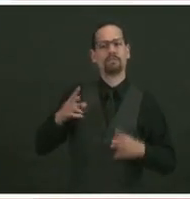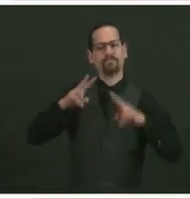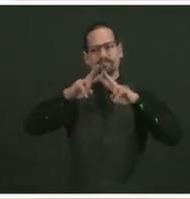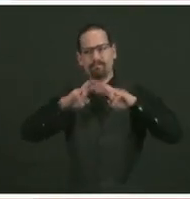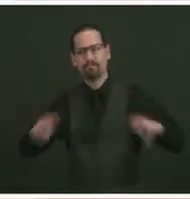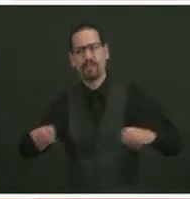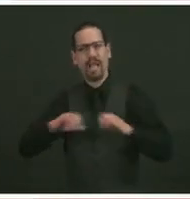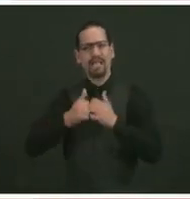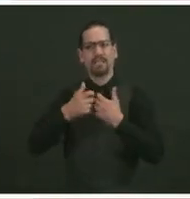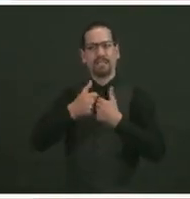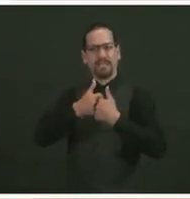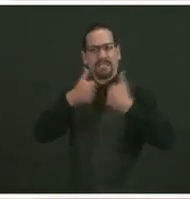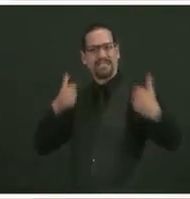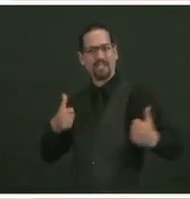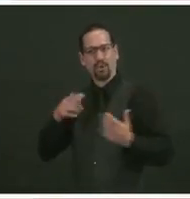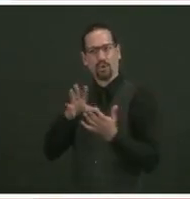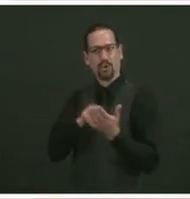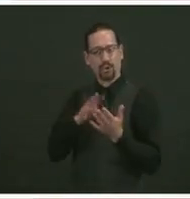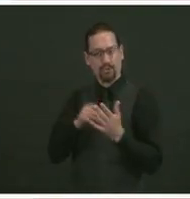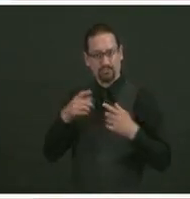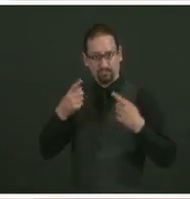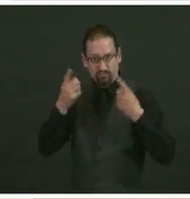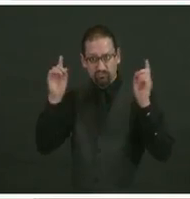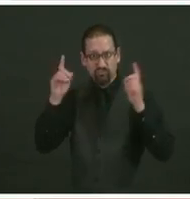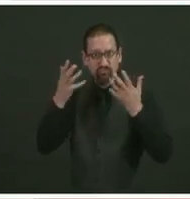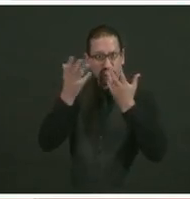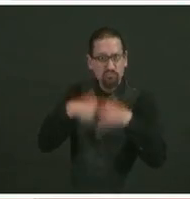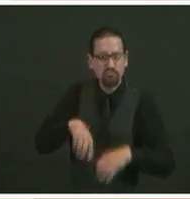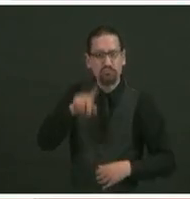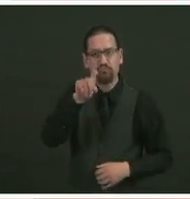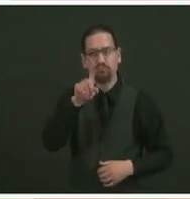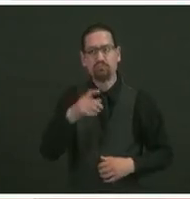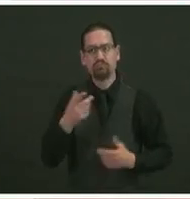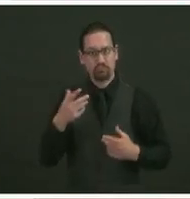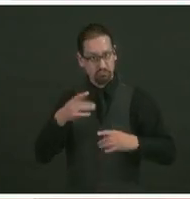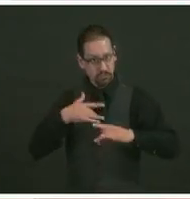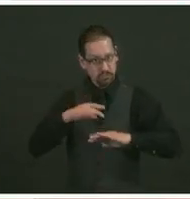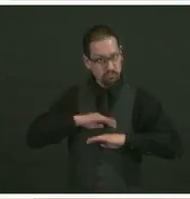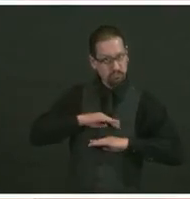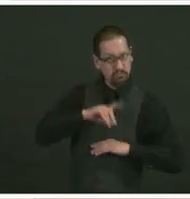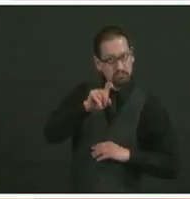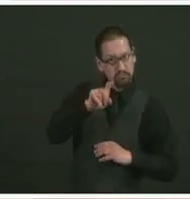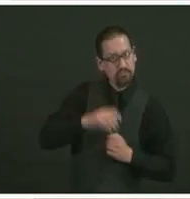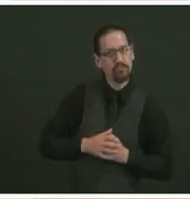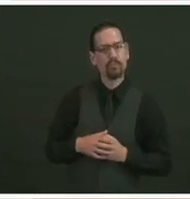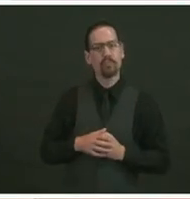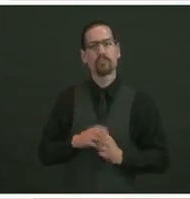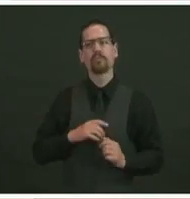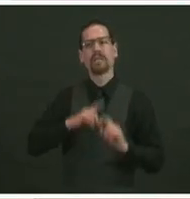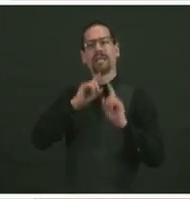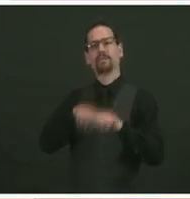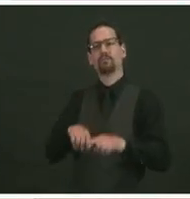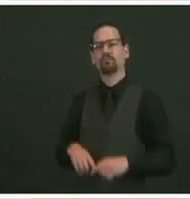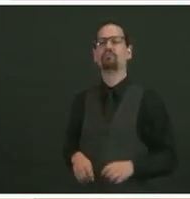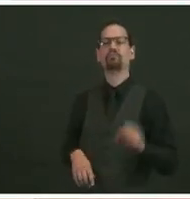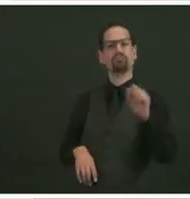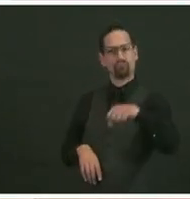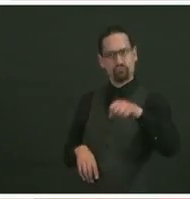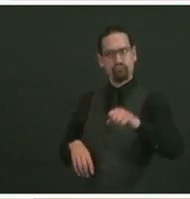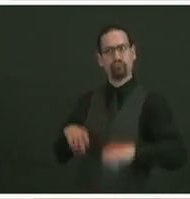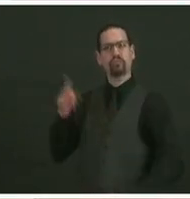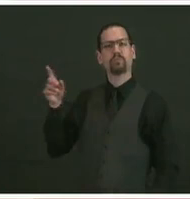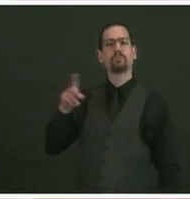getting informal reports. Yes, actually, the Department of Education is making